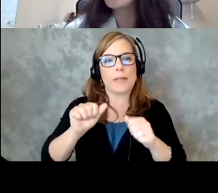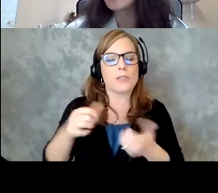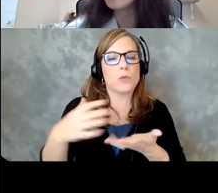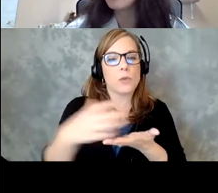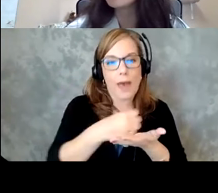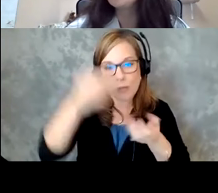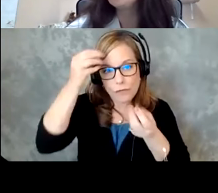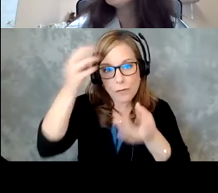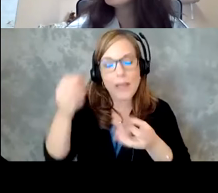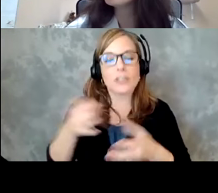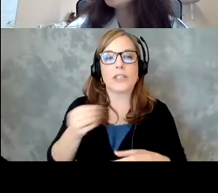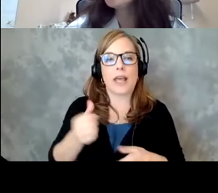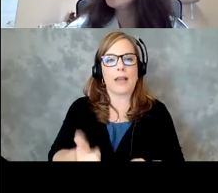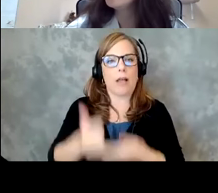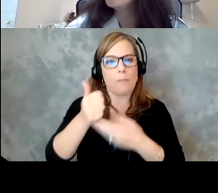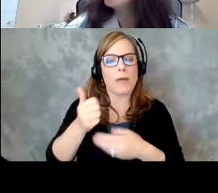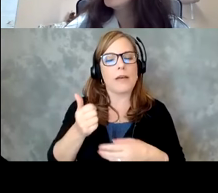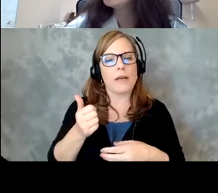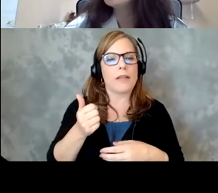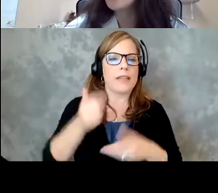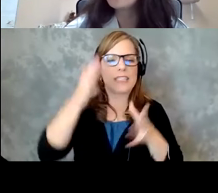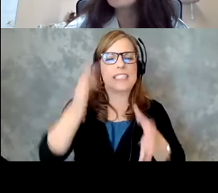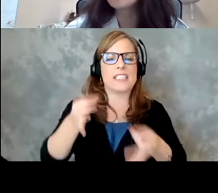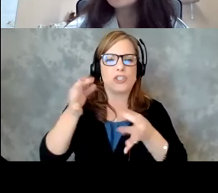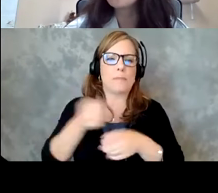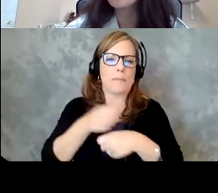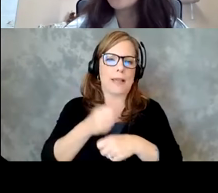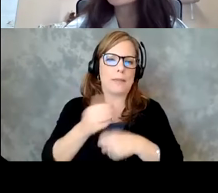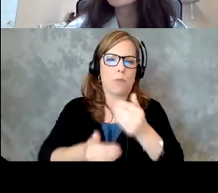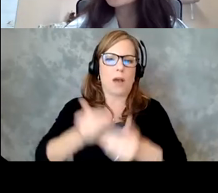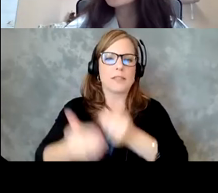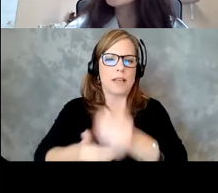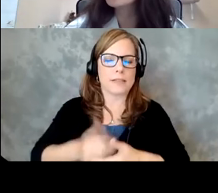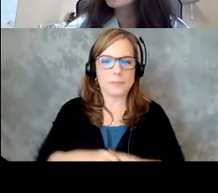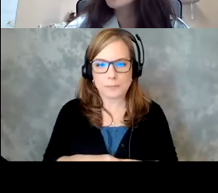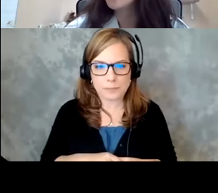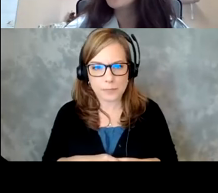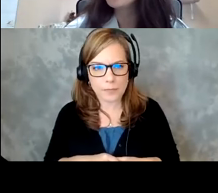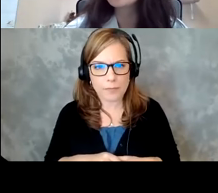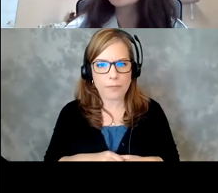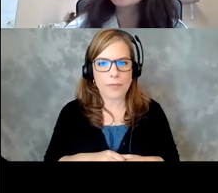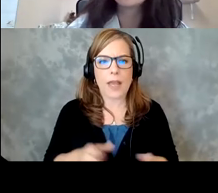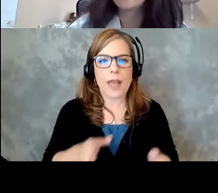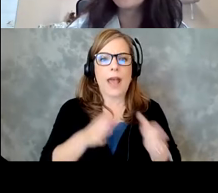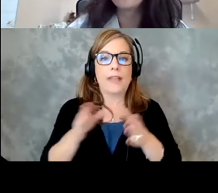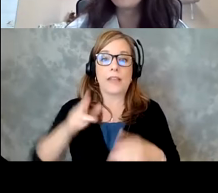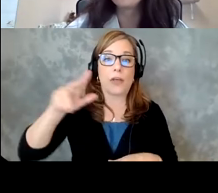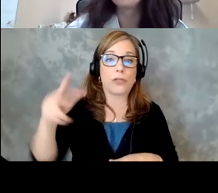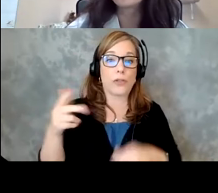the decision making along. And then we have here providing services. And what this